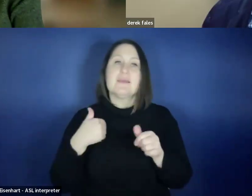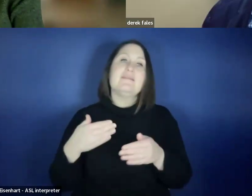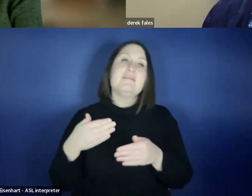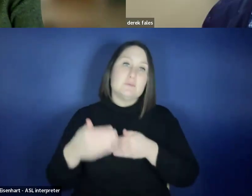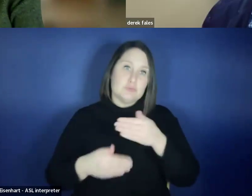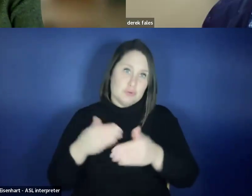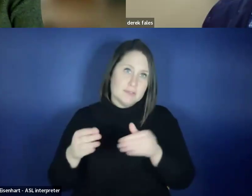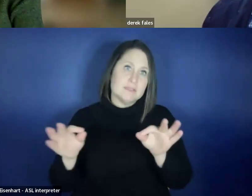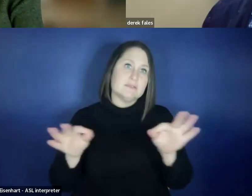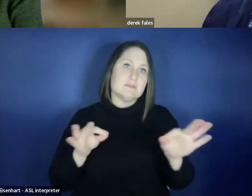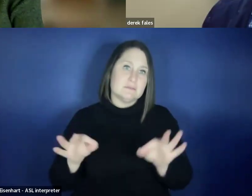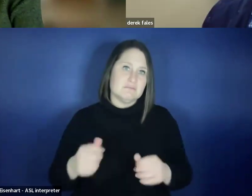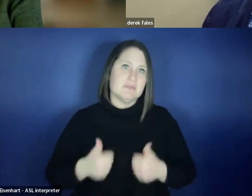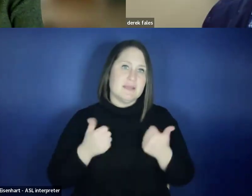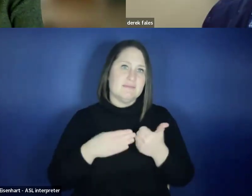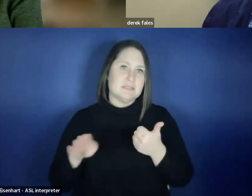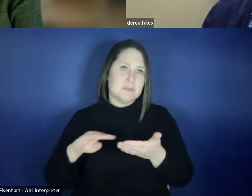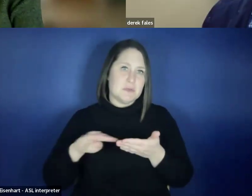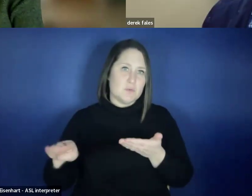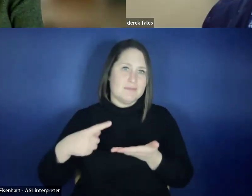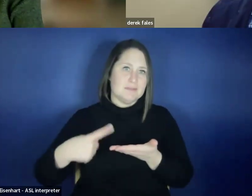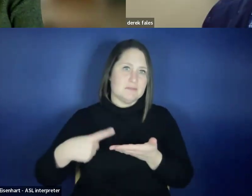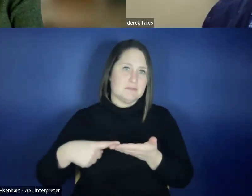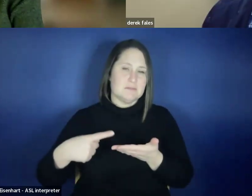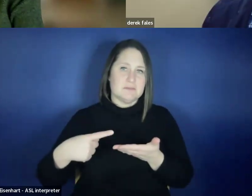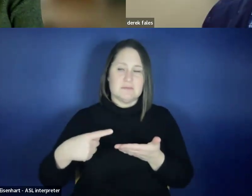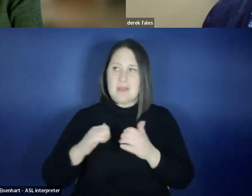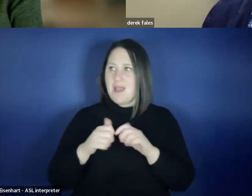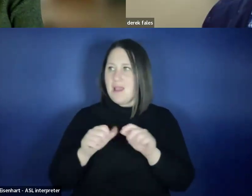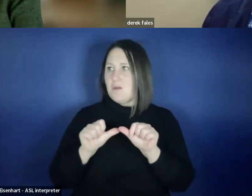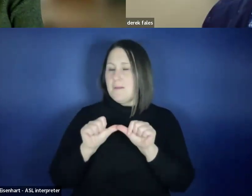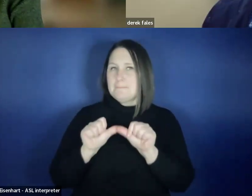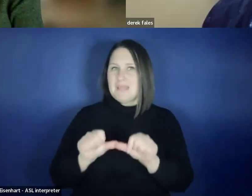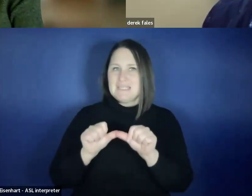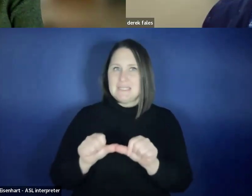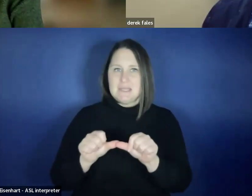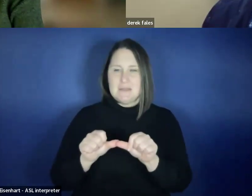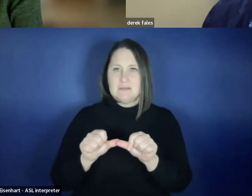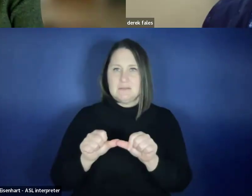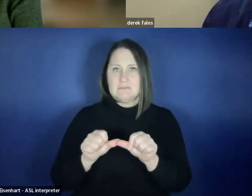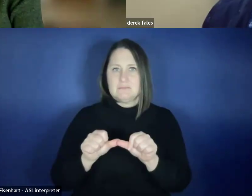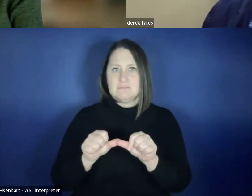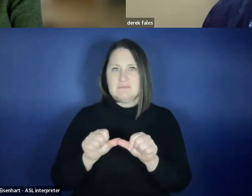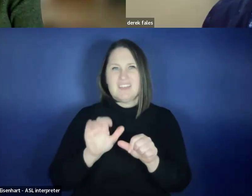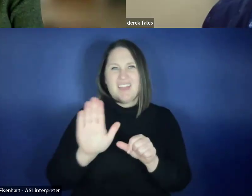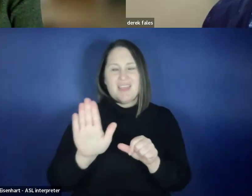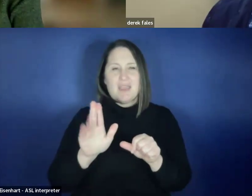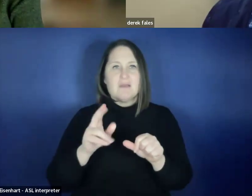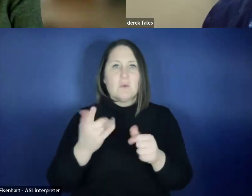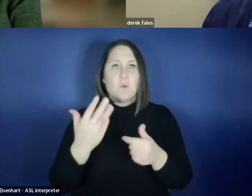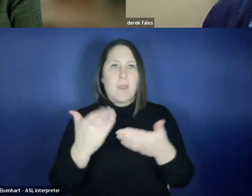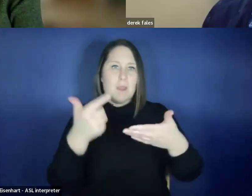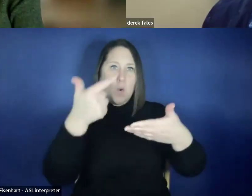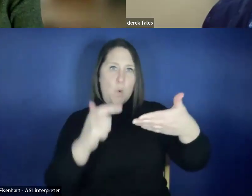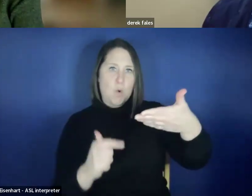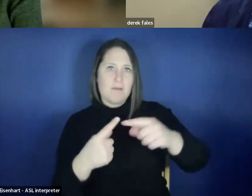that we describe in the Lifespan waiver that talks about maintaining a person's order in the wait list